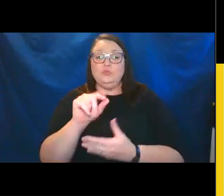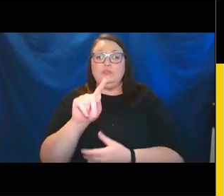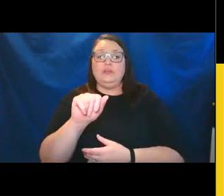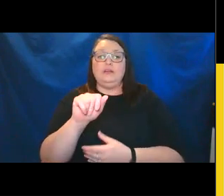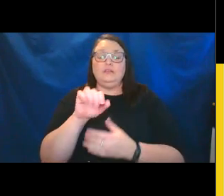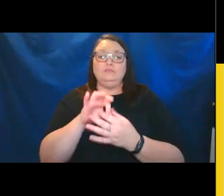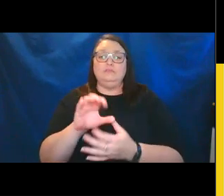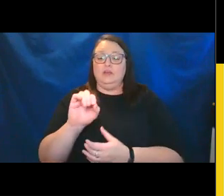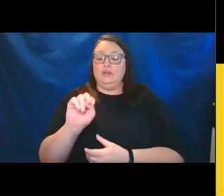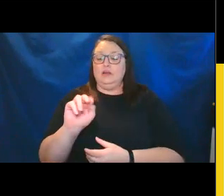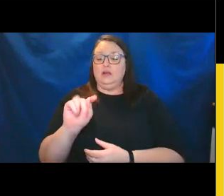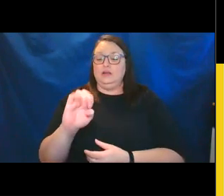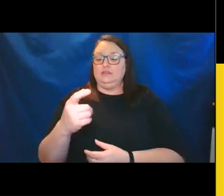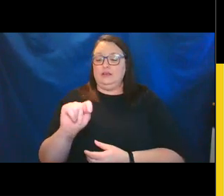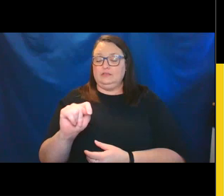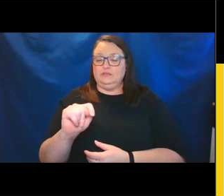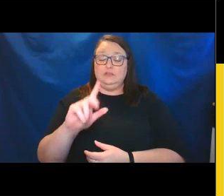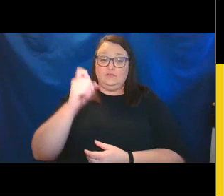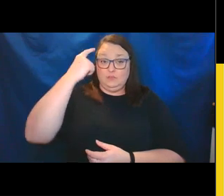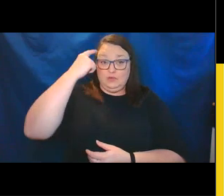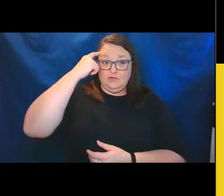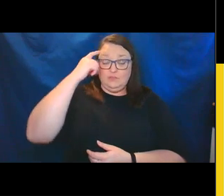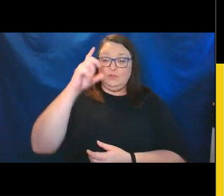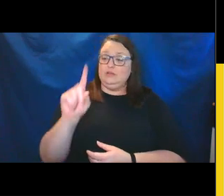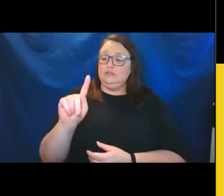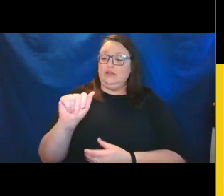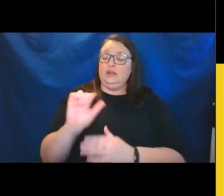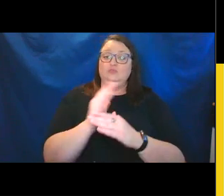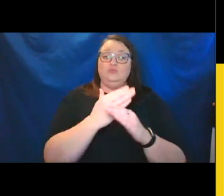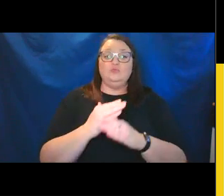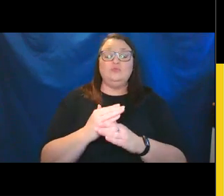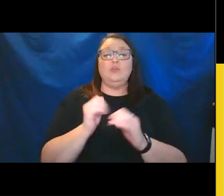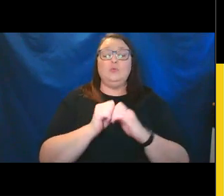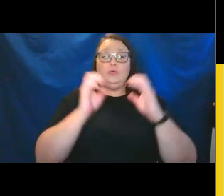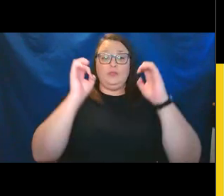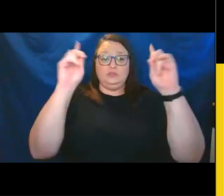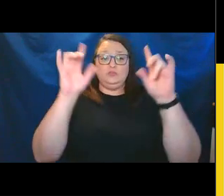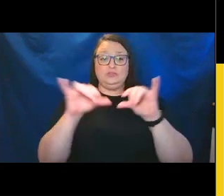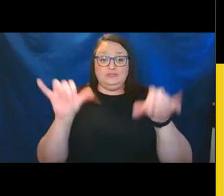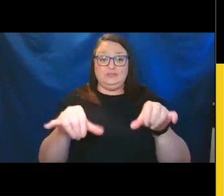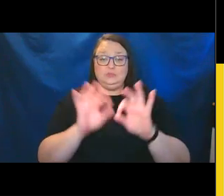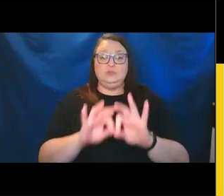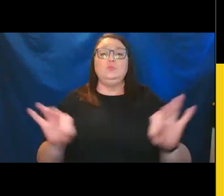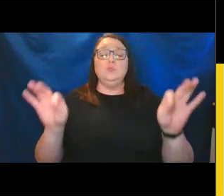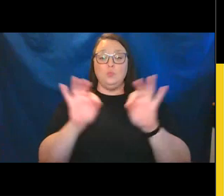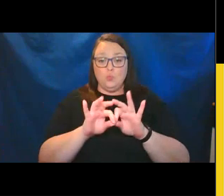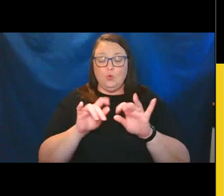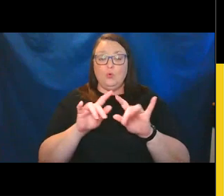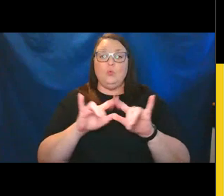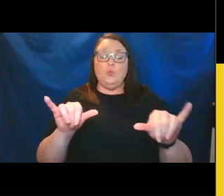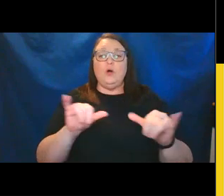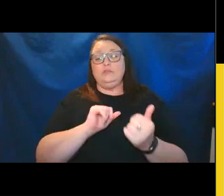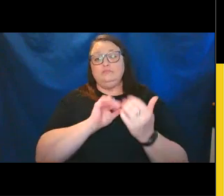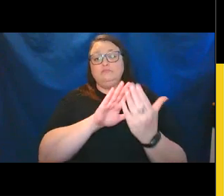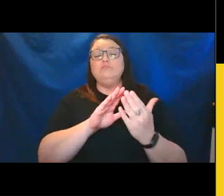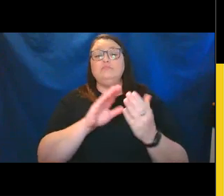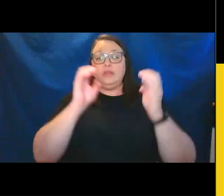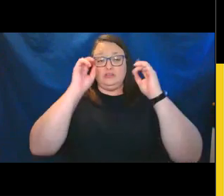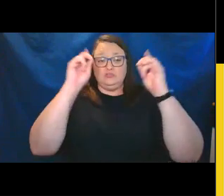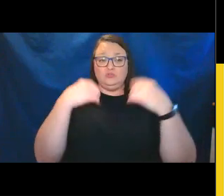tribal government perspective, data shared across educational systems is important while tackling educational, health,